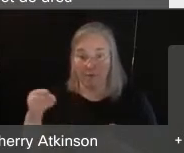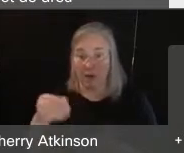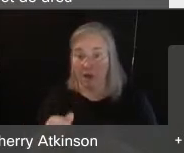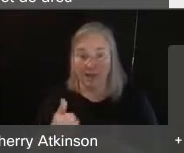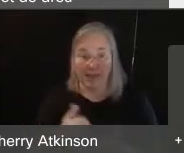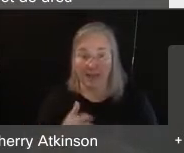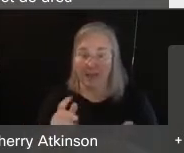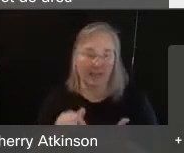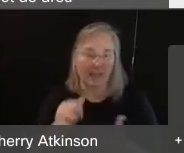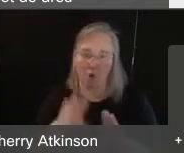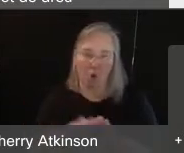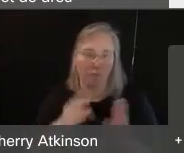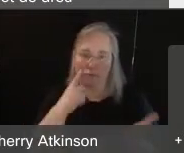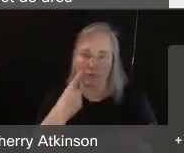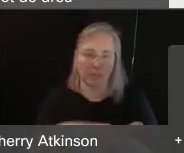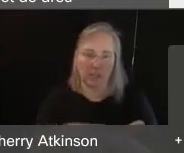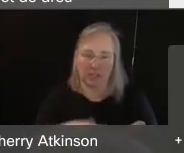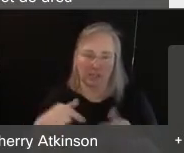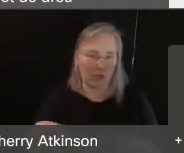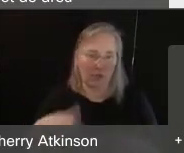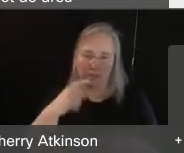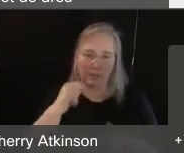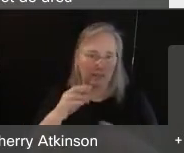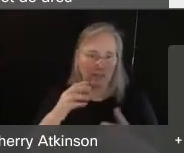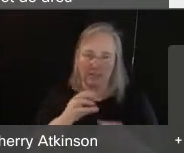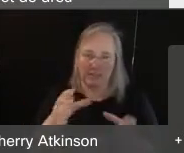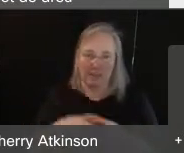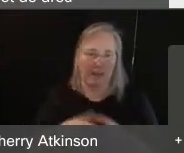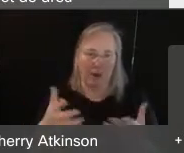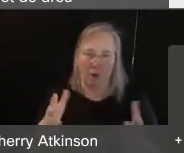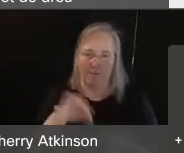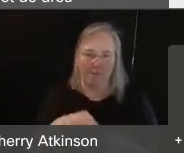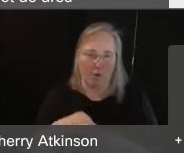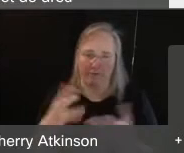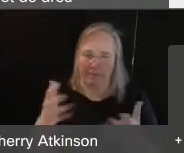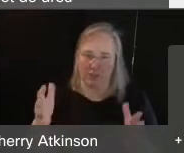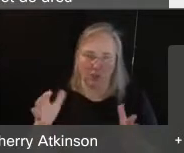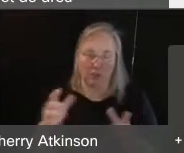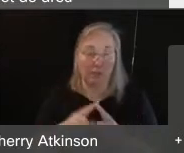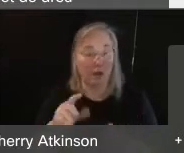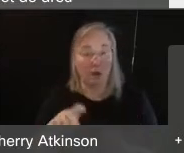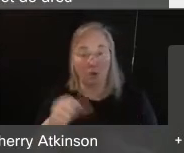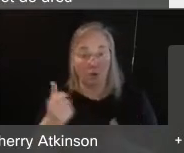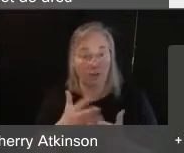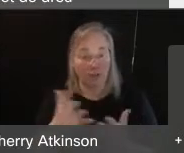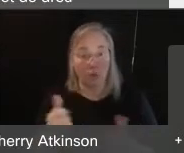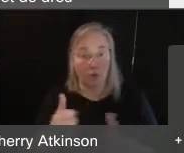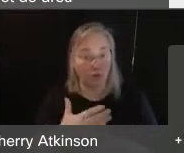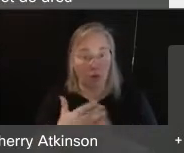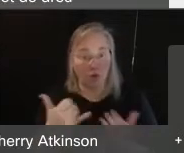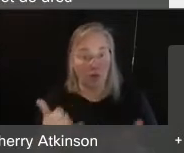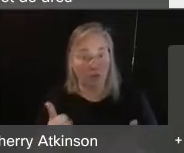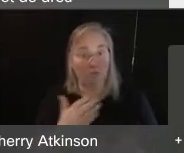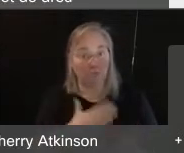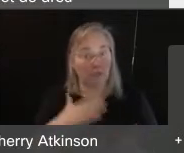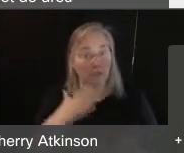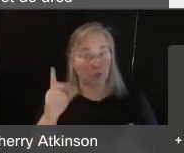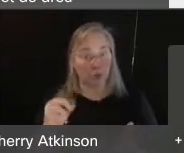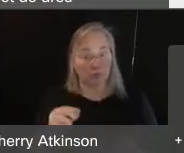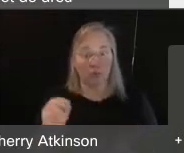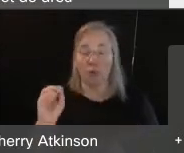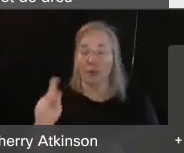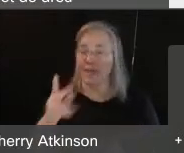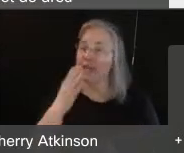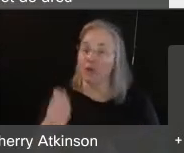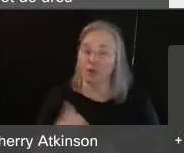for discussion in here because the committee's voted on that. But anything else that you would like to share, please do. Okay, thank